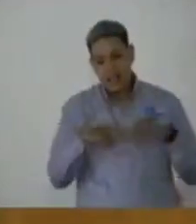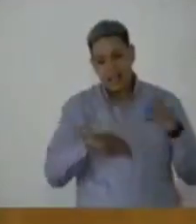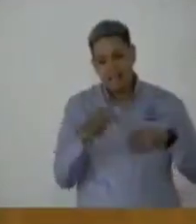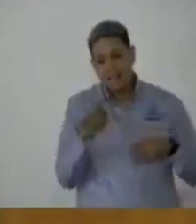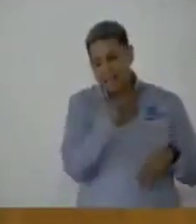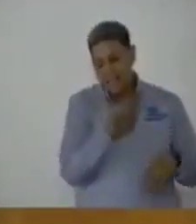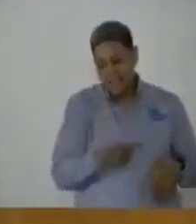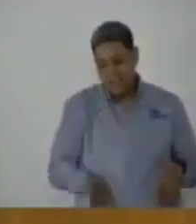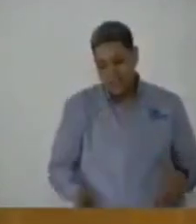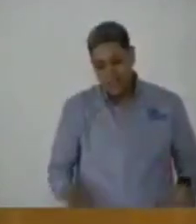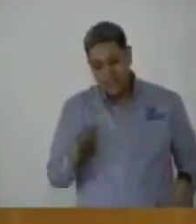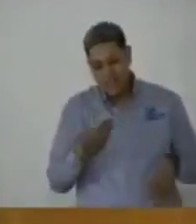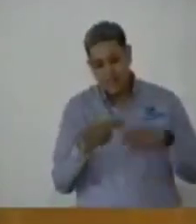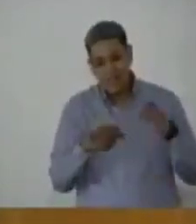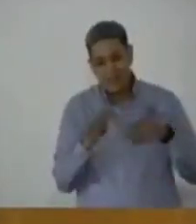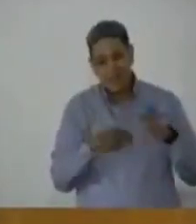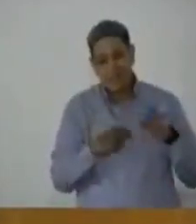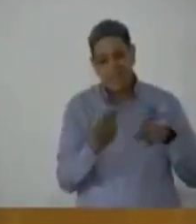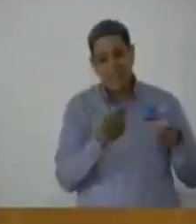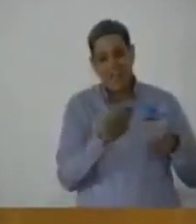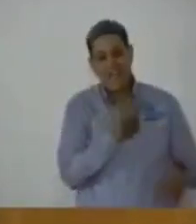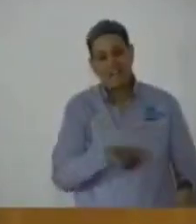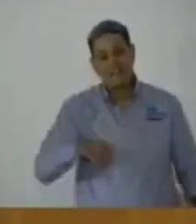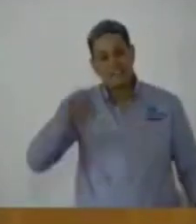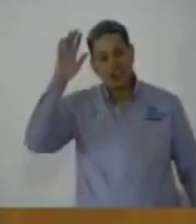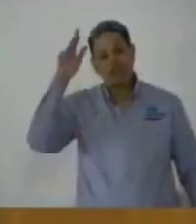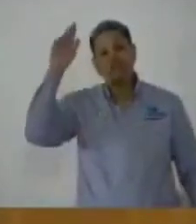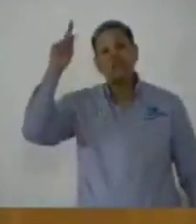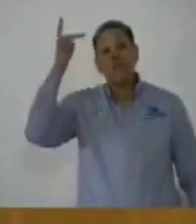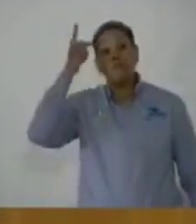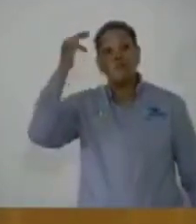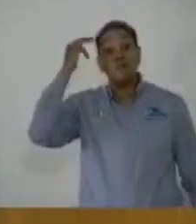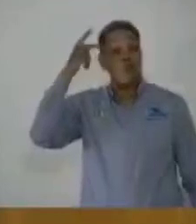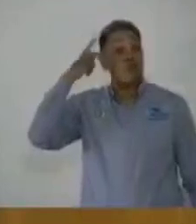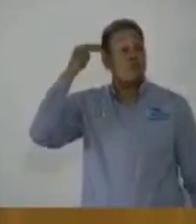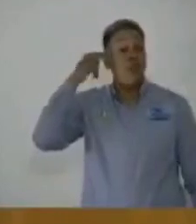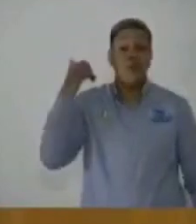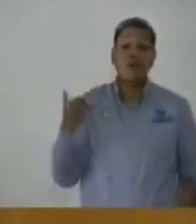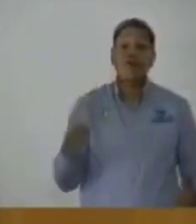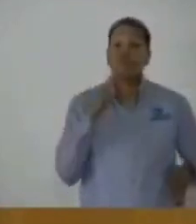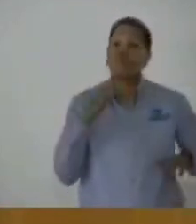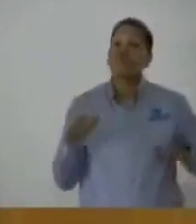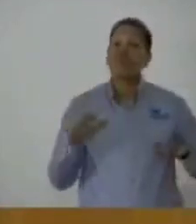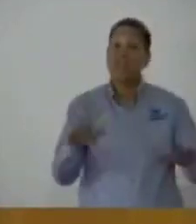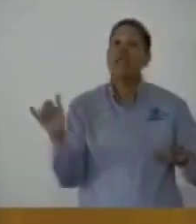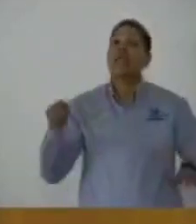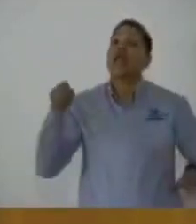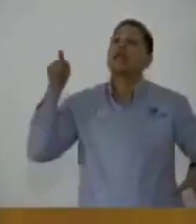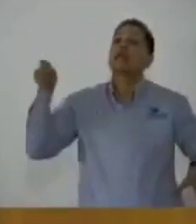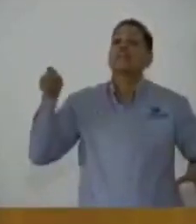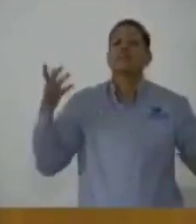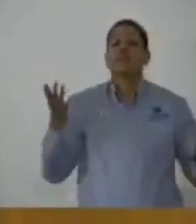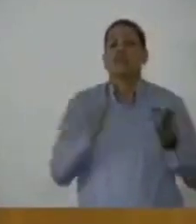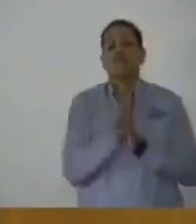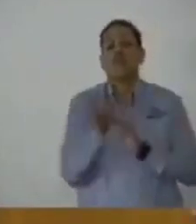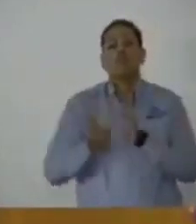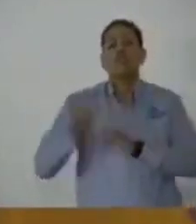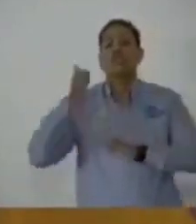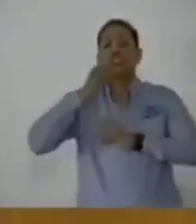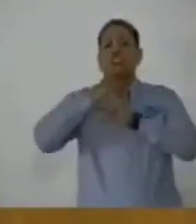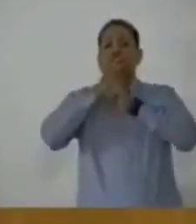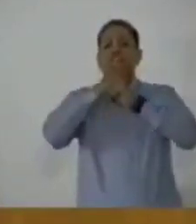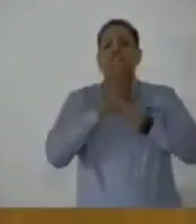give me a chance. Prime Minister Holness, that is now acting as if he is the chief